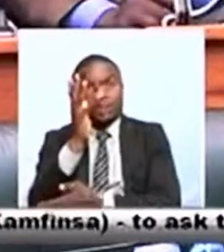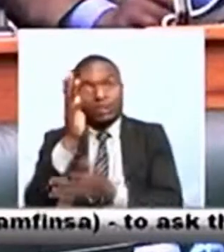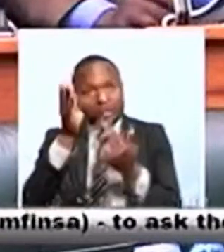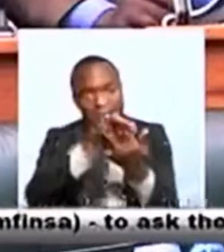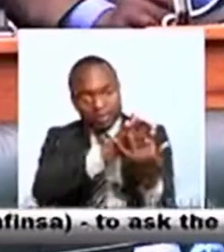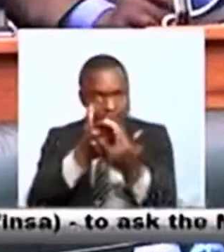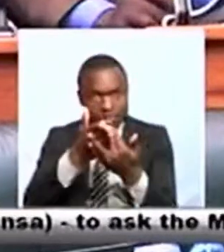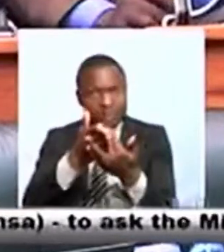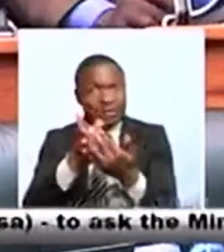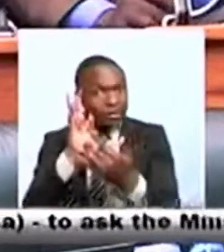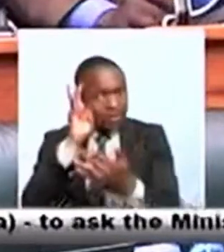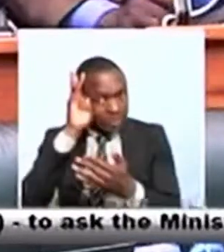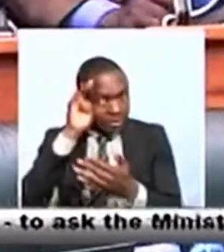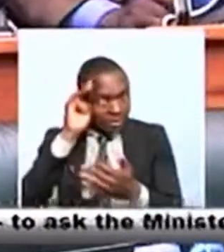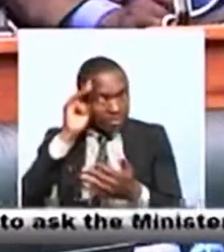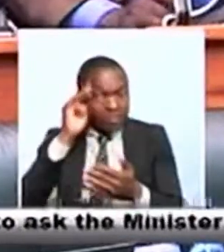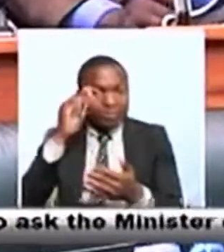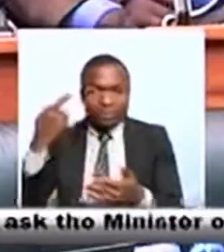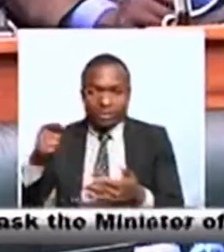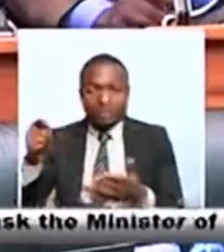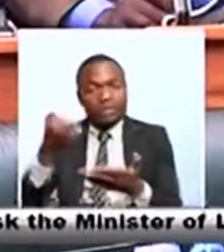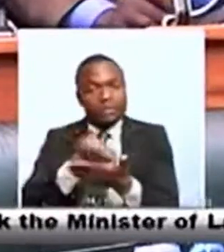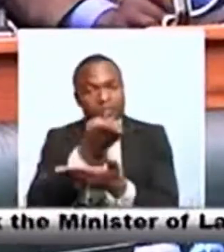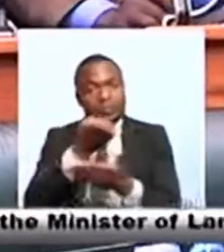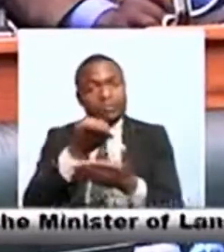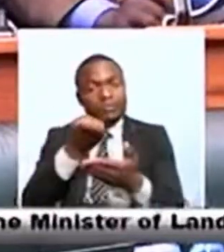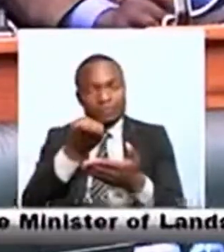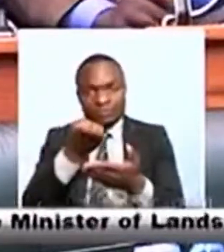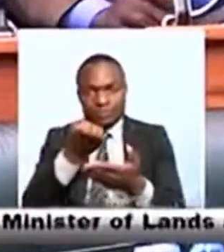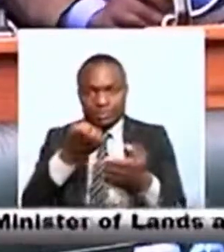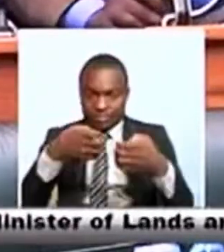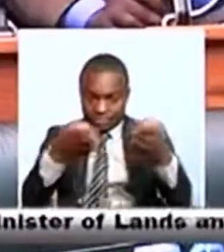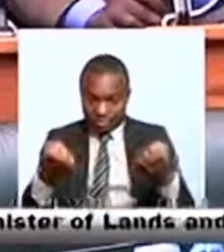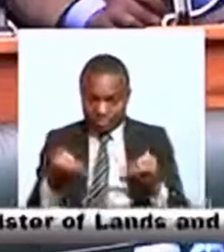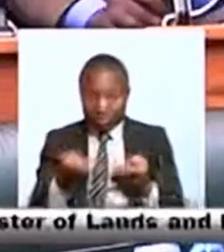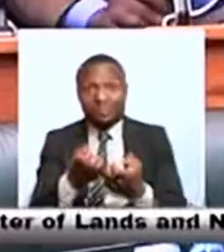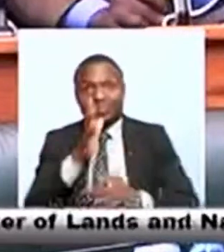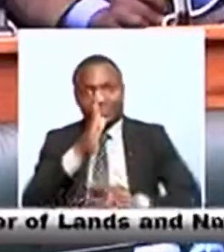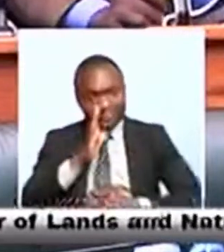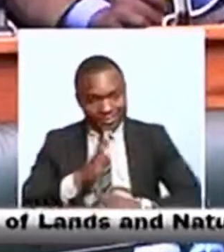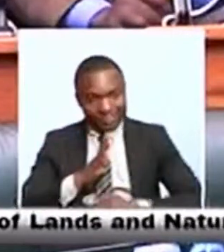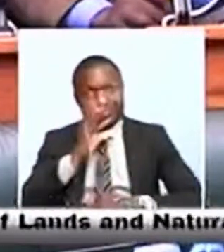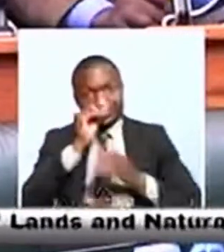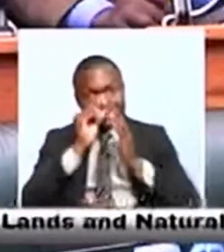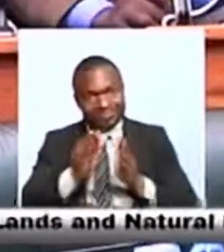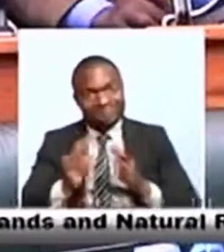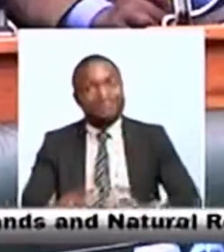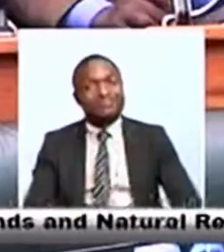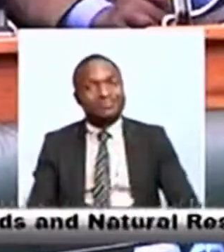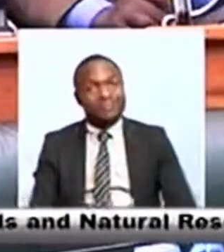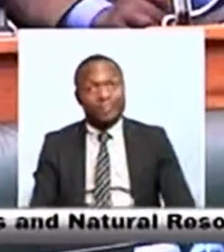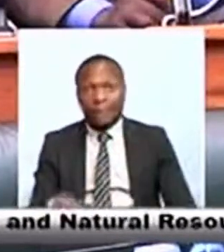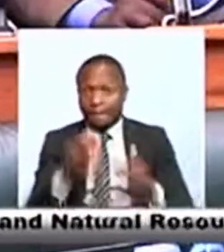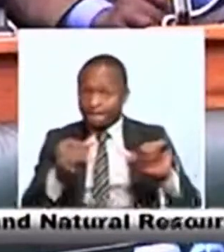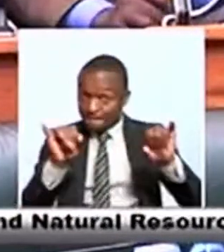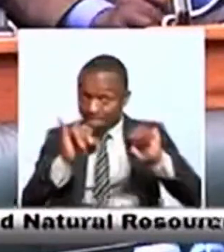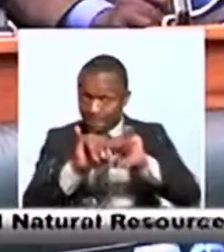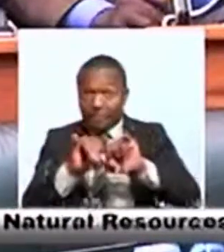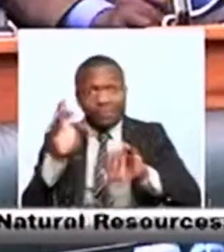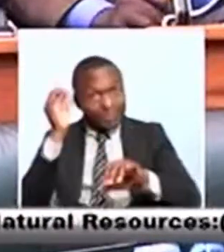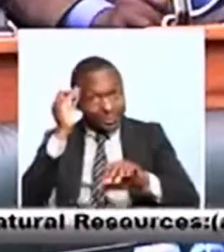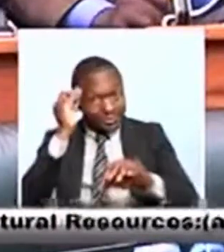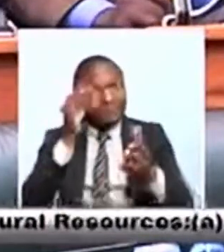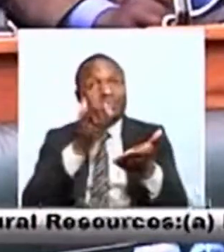Economy and Environment. However, Madam Speaker, it is important to note here